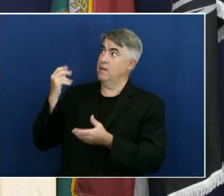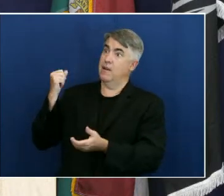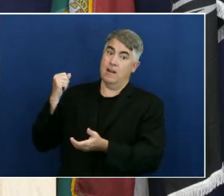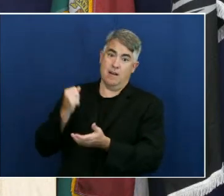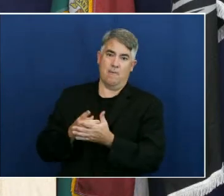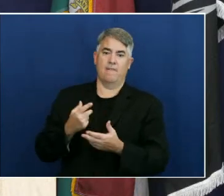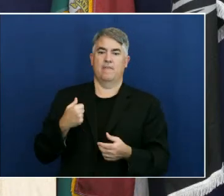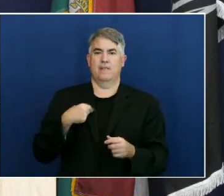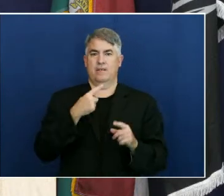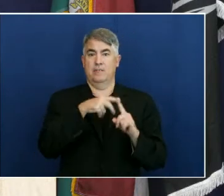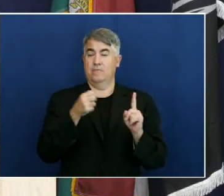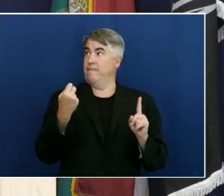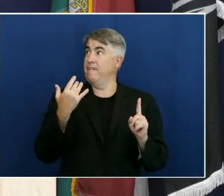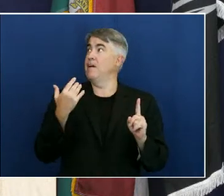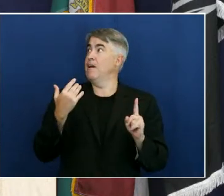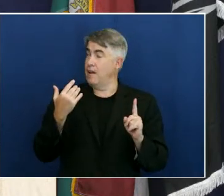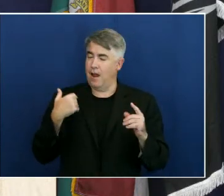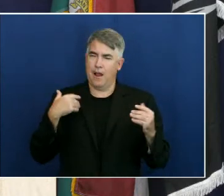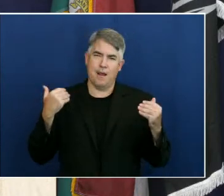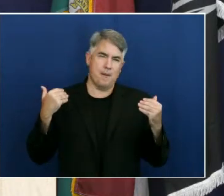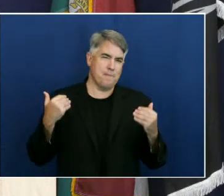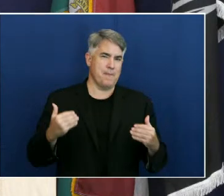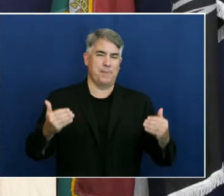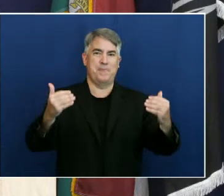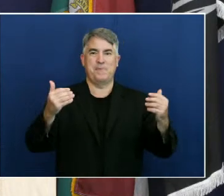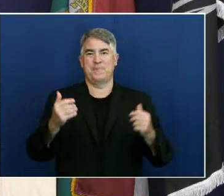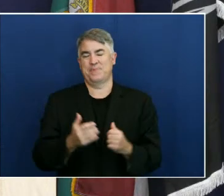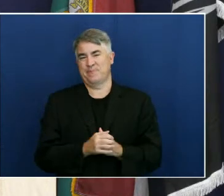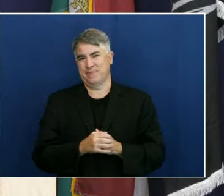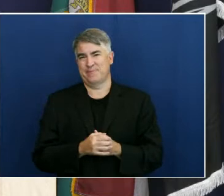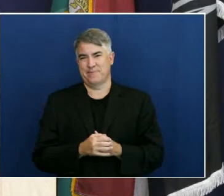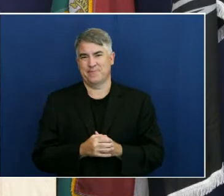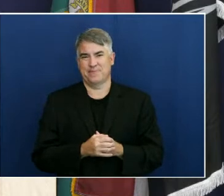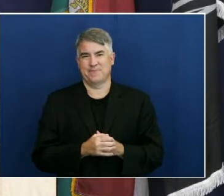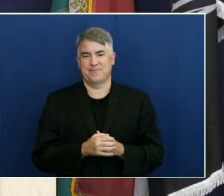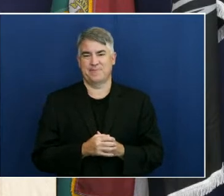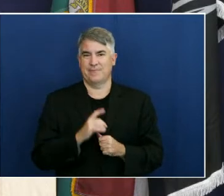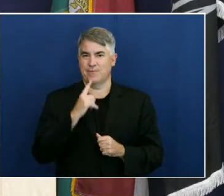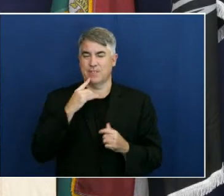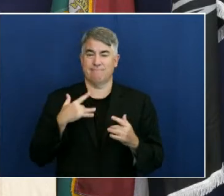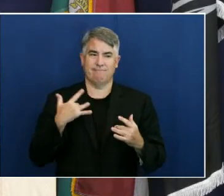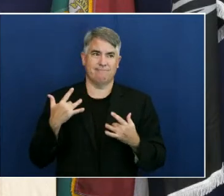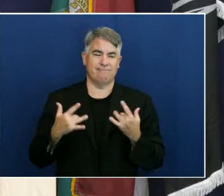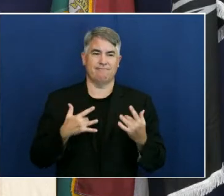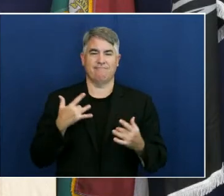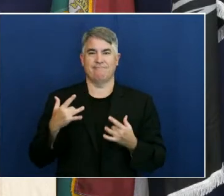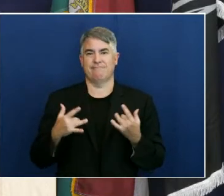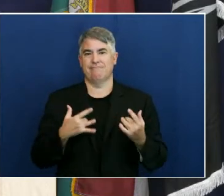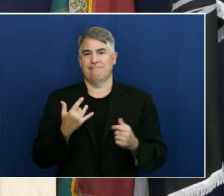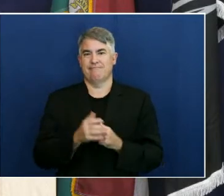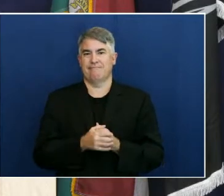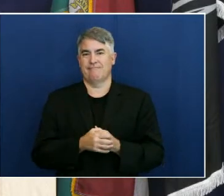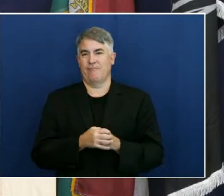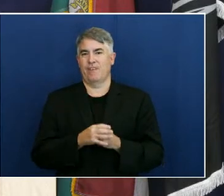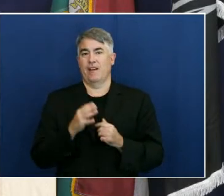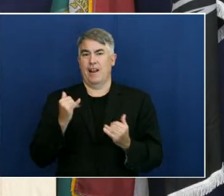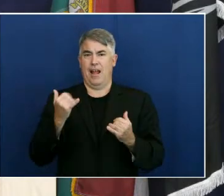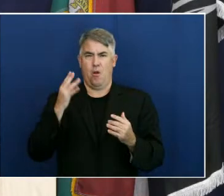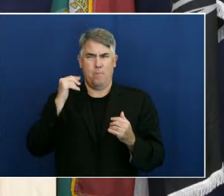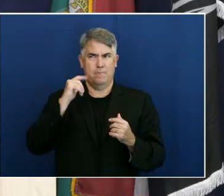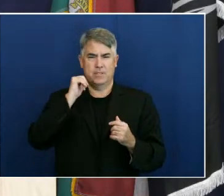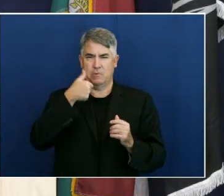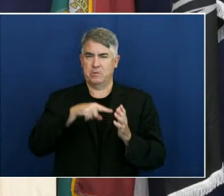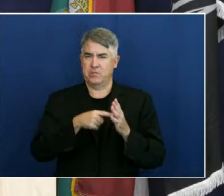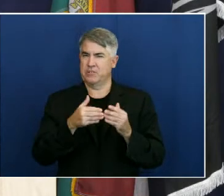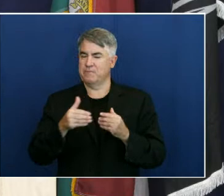this evening, and then we'll be able to open up vaccines to that population, 12 to 15, hopefully as early as tomorrow morning.